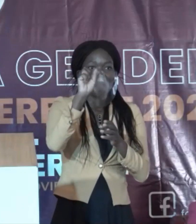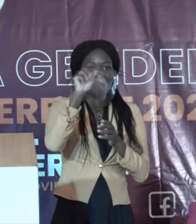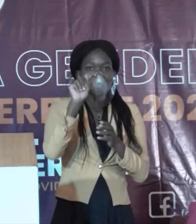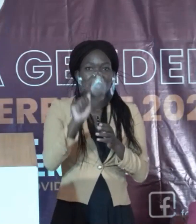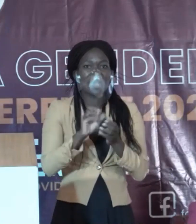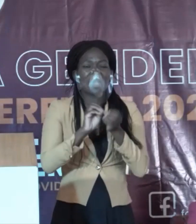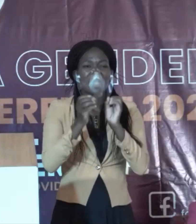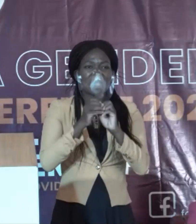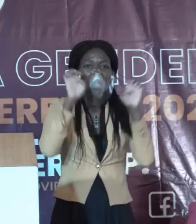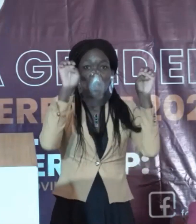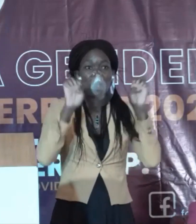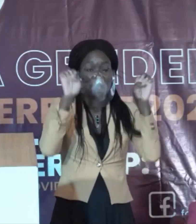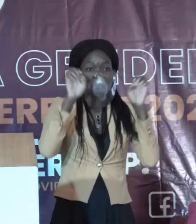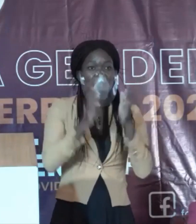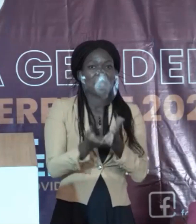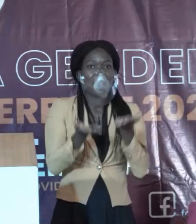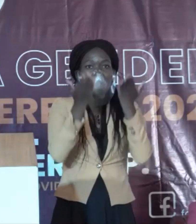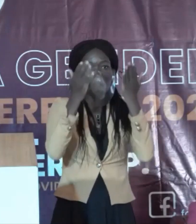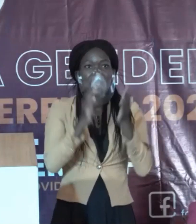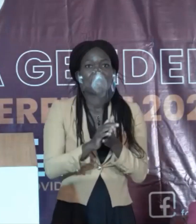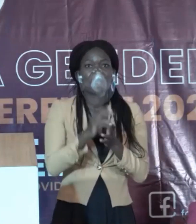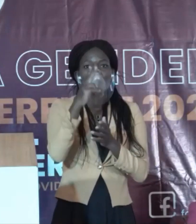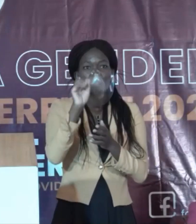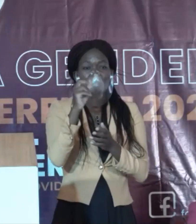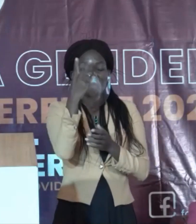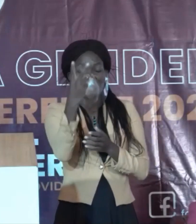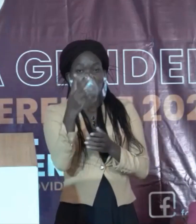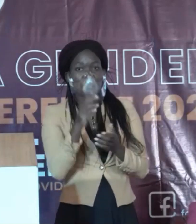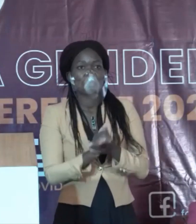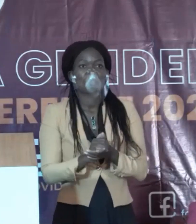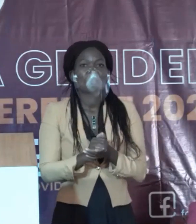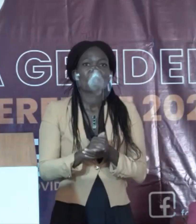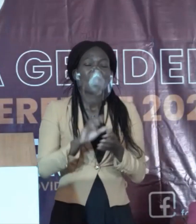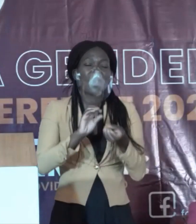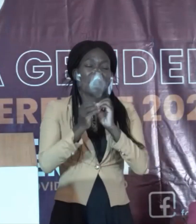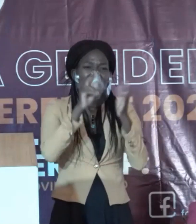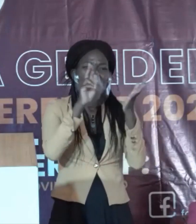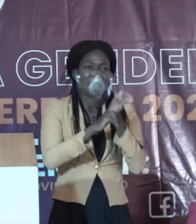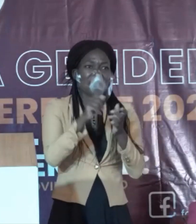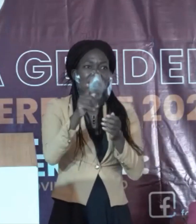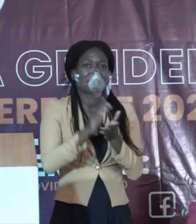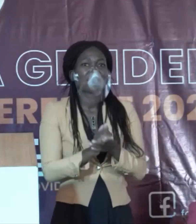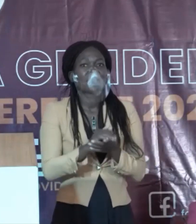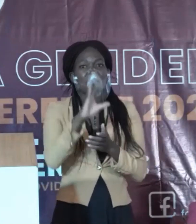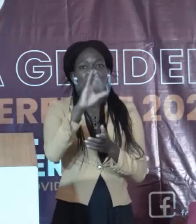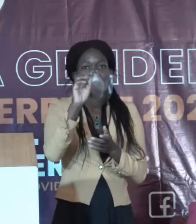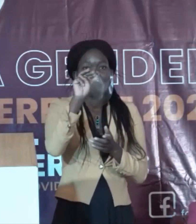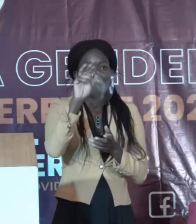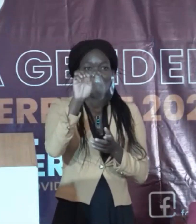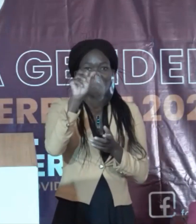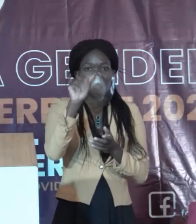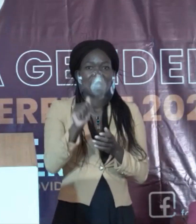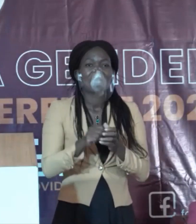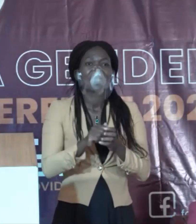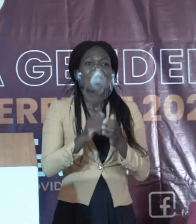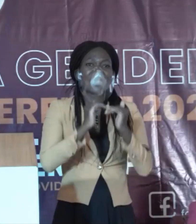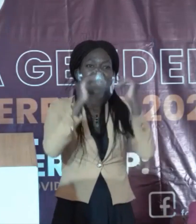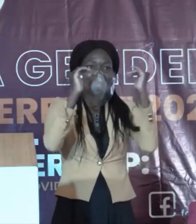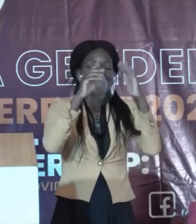Addis Ababa, Ethiopia in May 2002, adopted the COMESA Gender Policy and